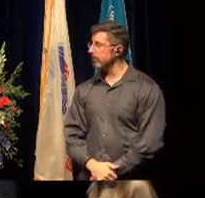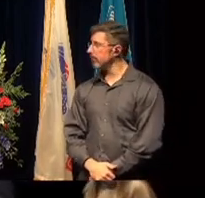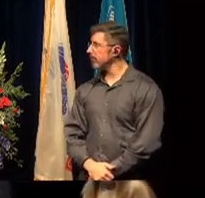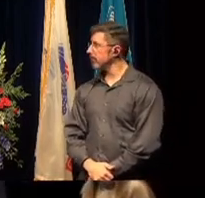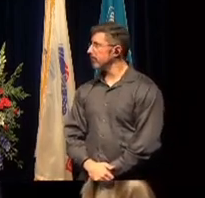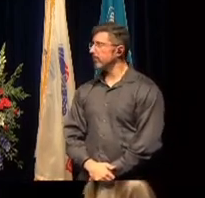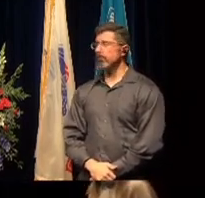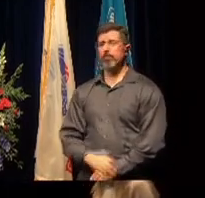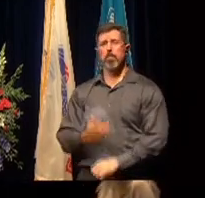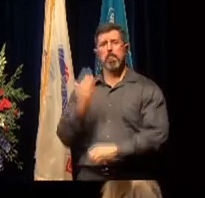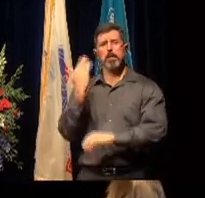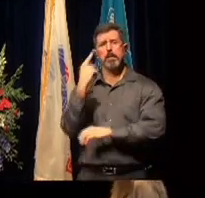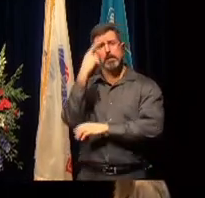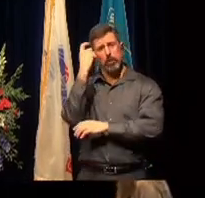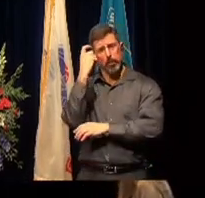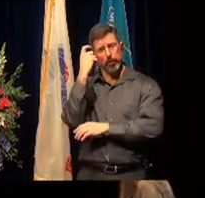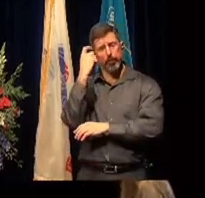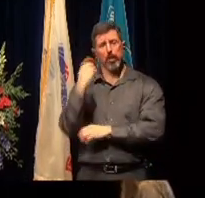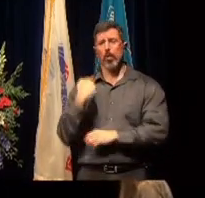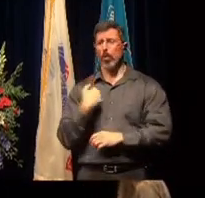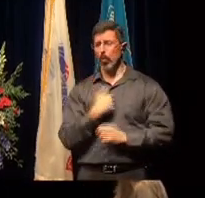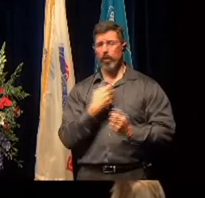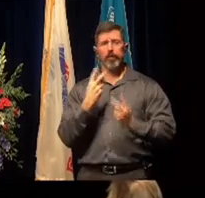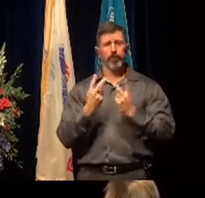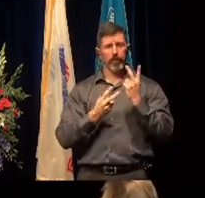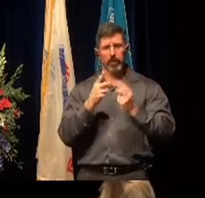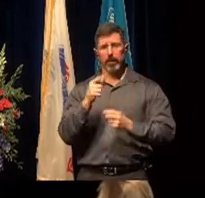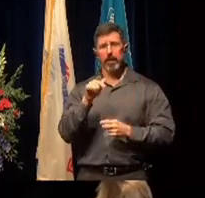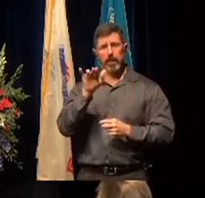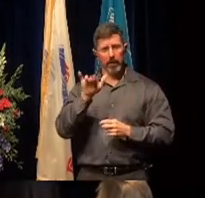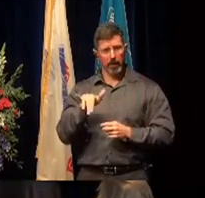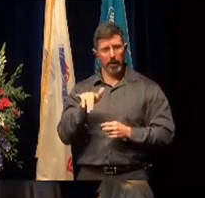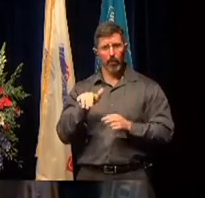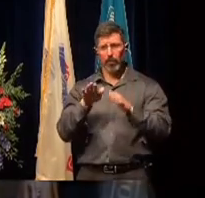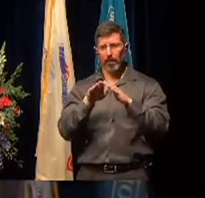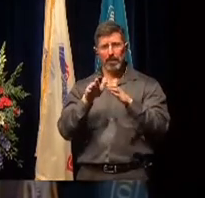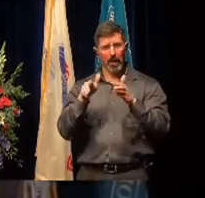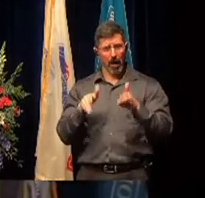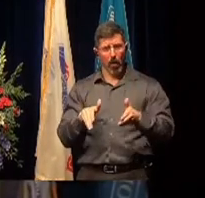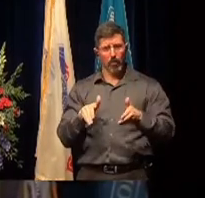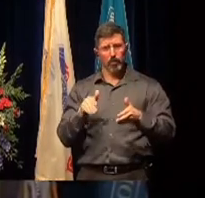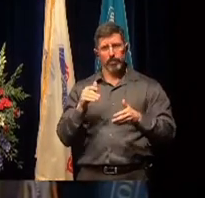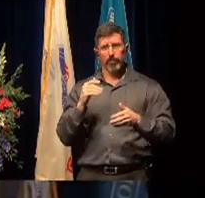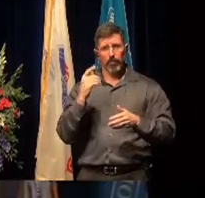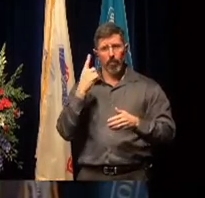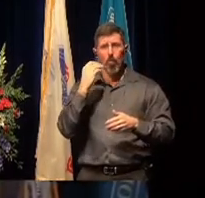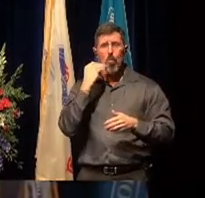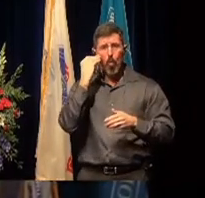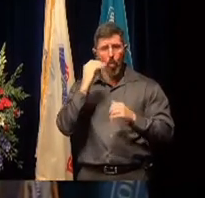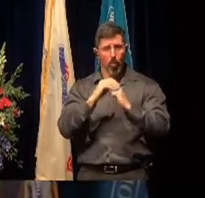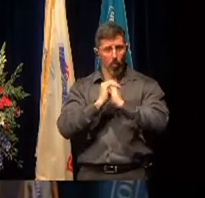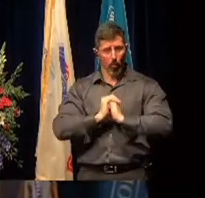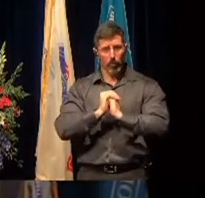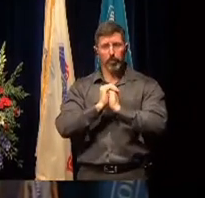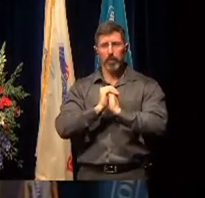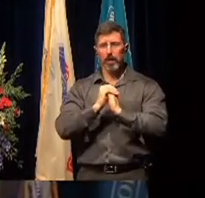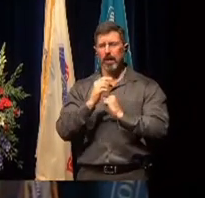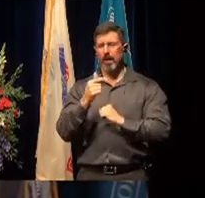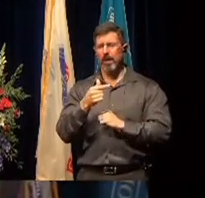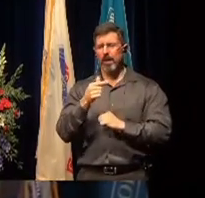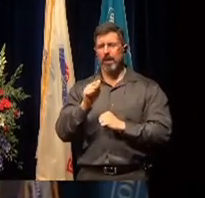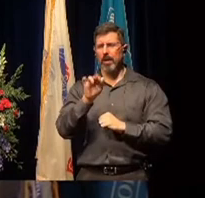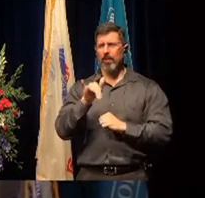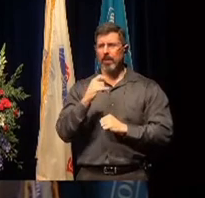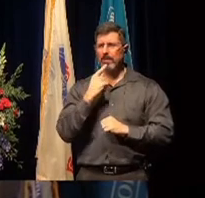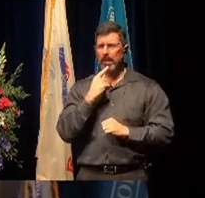This past summer, as we sat on Gary's back porch in a homemade worship service, he said, as we sang this song, "It's